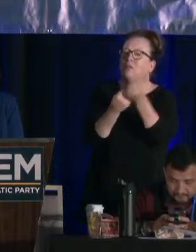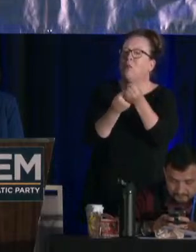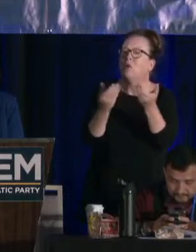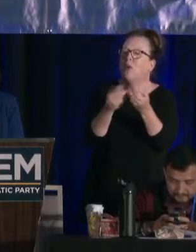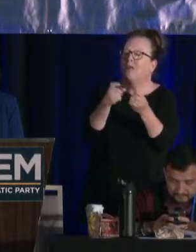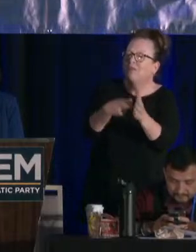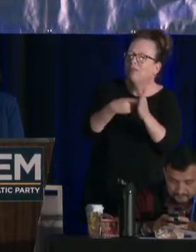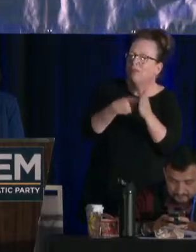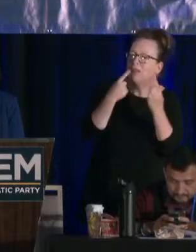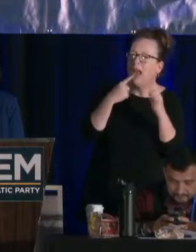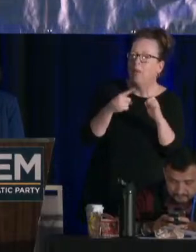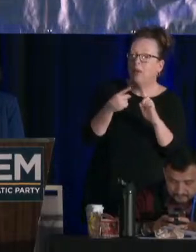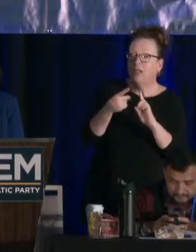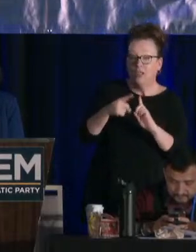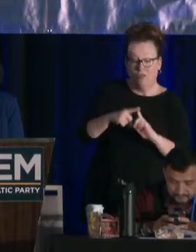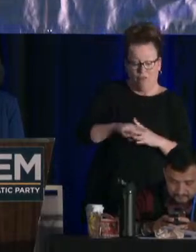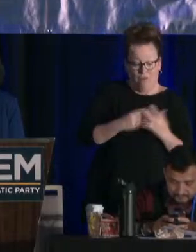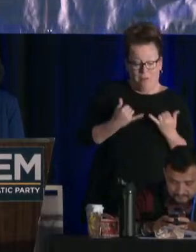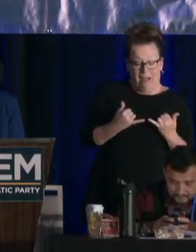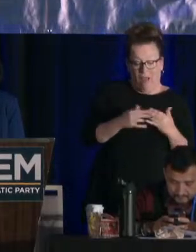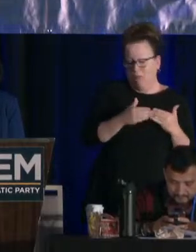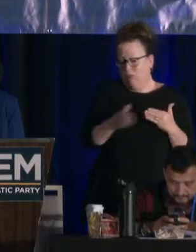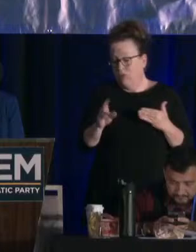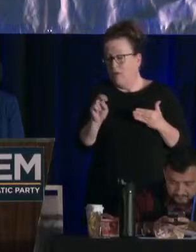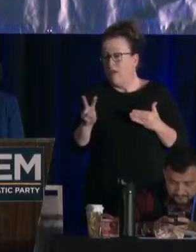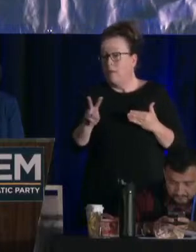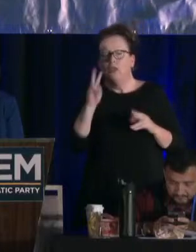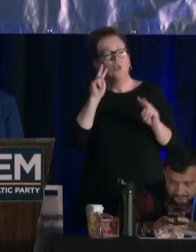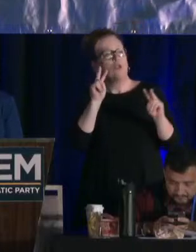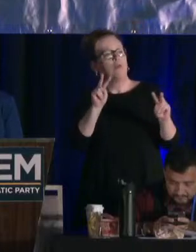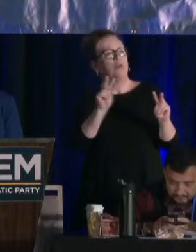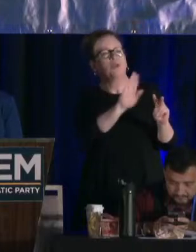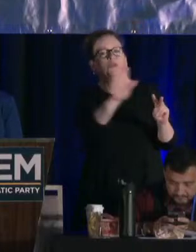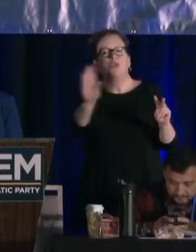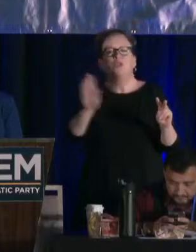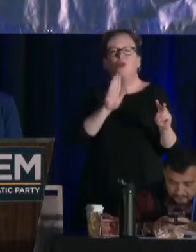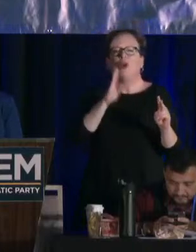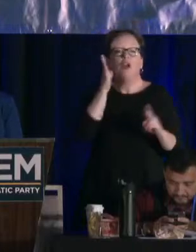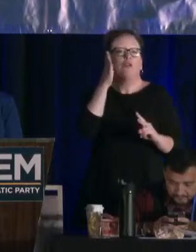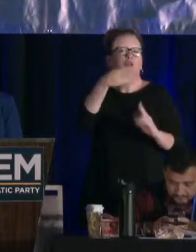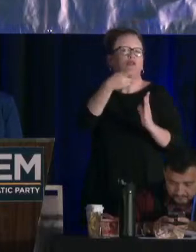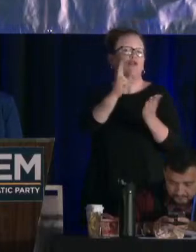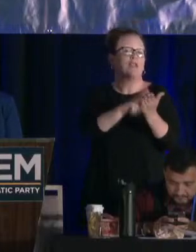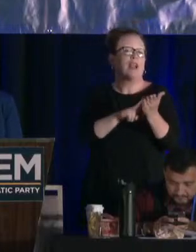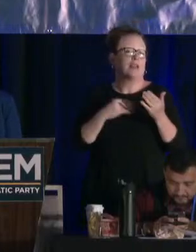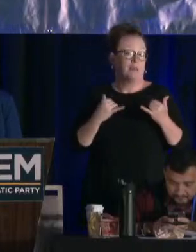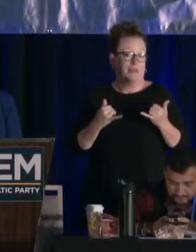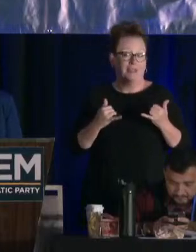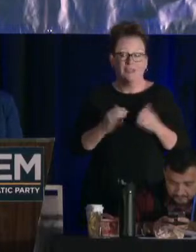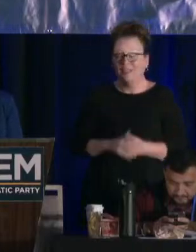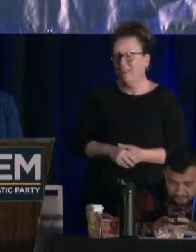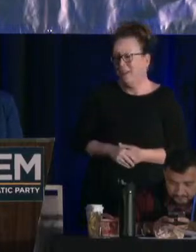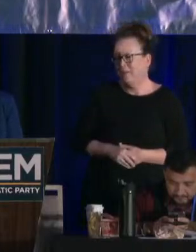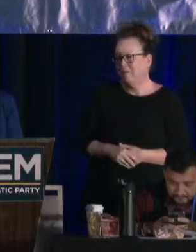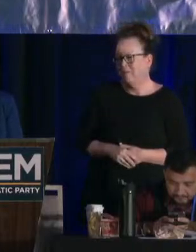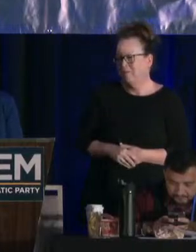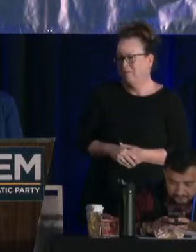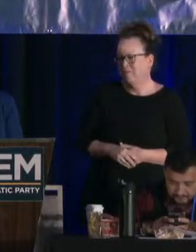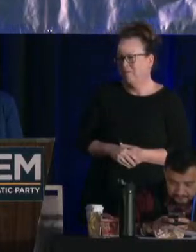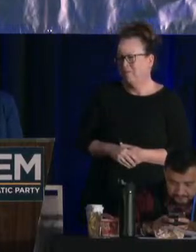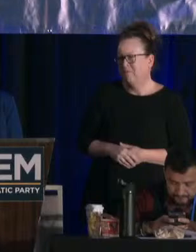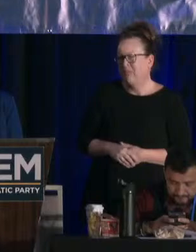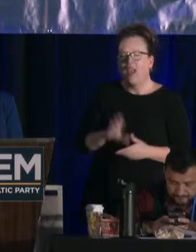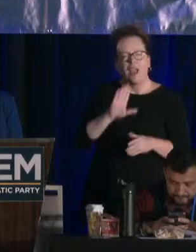between now and November. So I'm looking forward to your future signing up today. I'll repeat that. Support